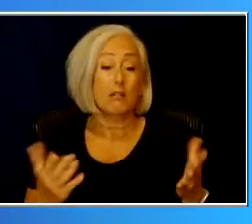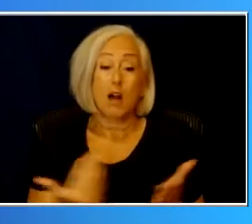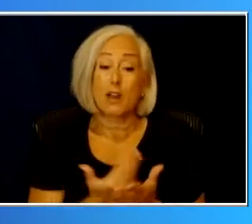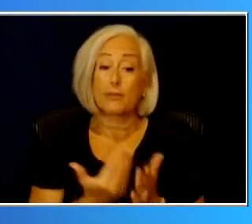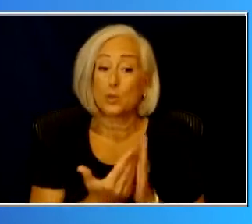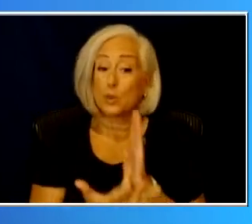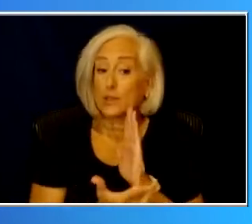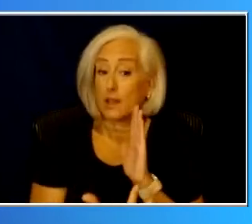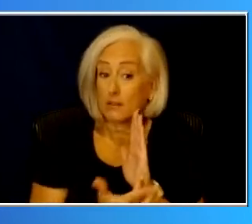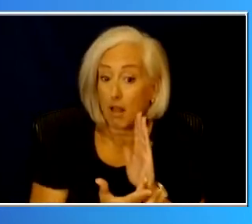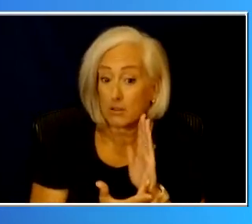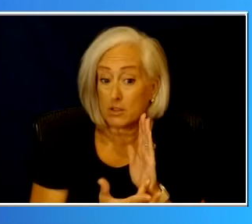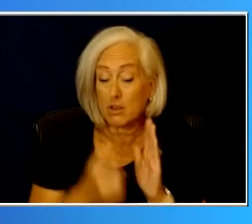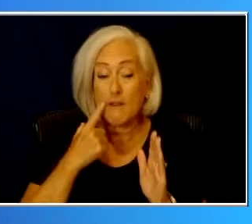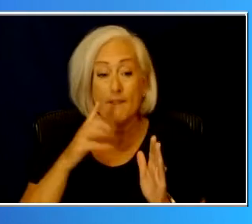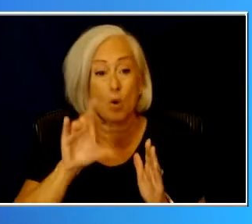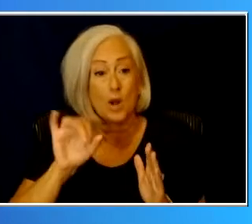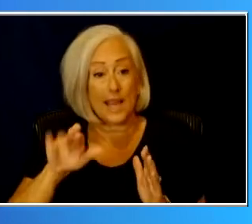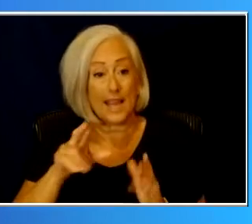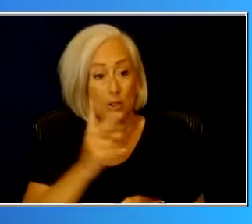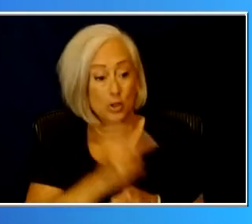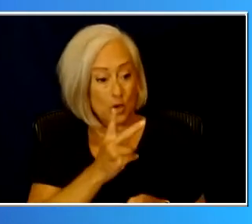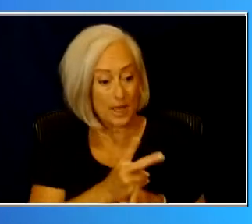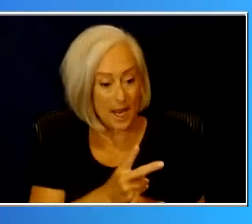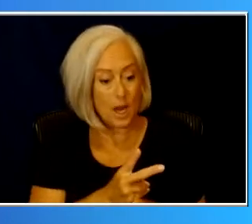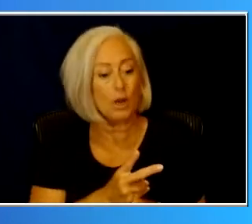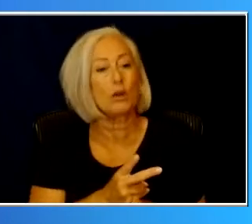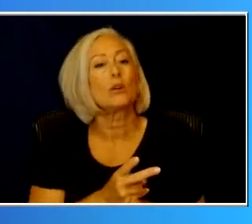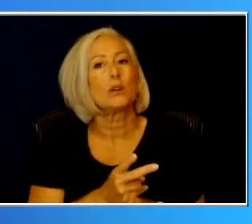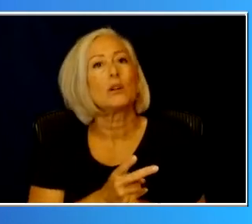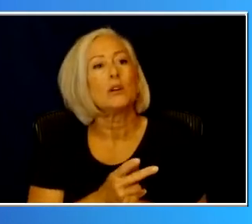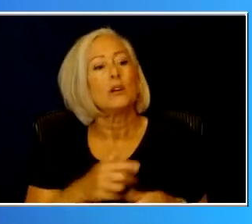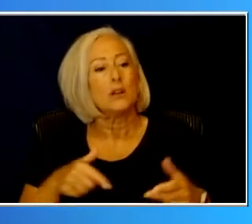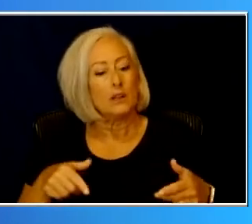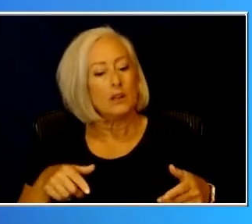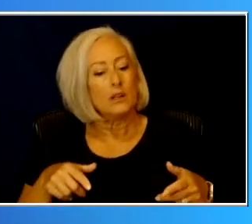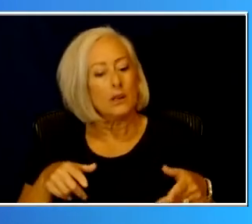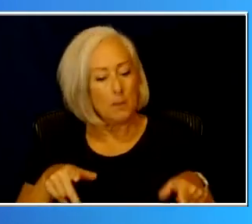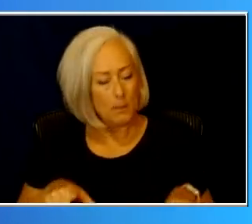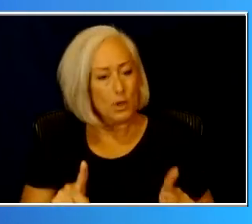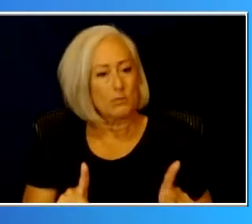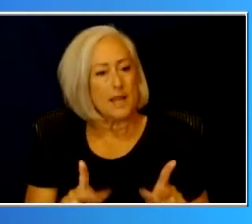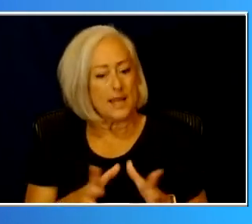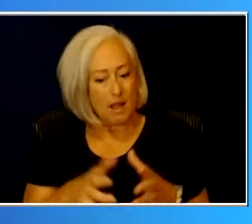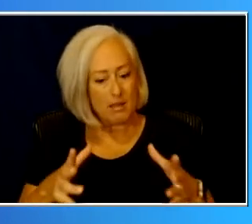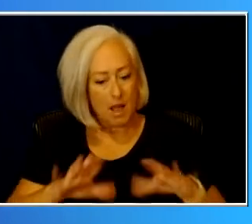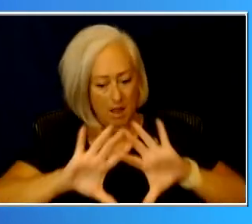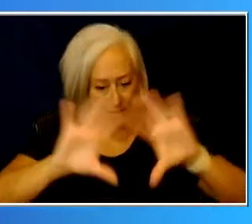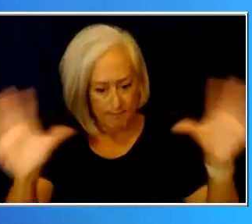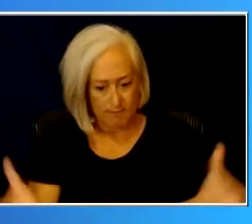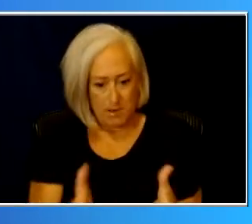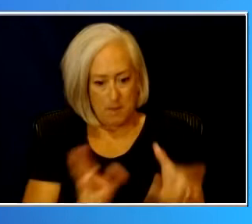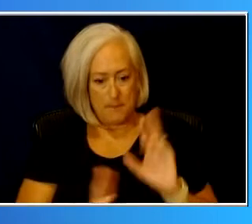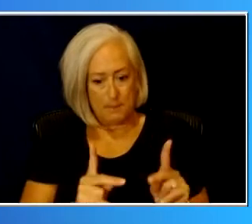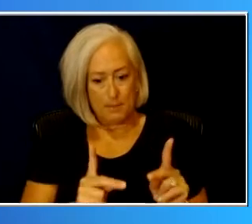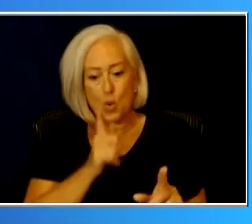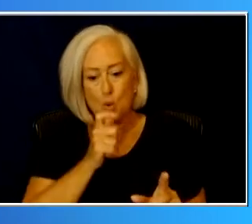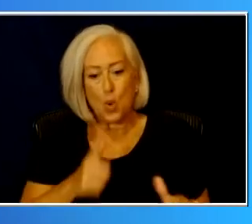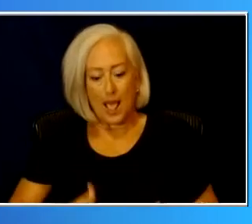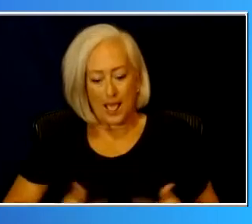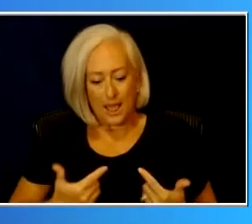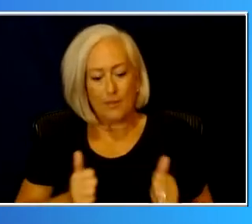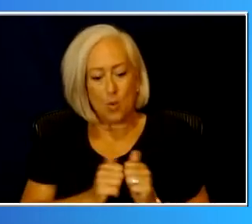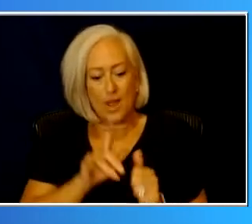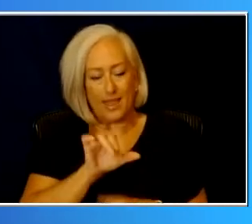are actually making room for this entire growing group of folks who are living with cancer as a chronic disease. And part of